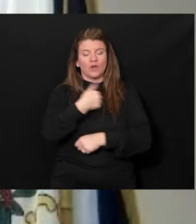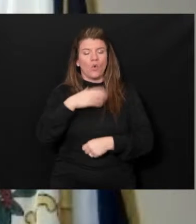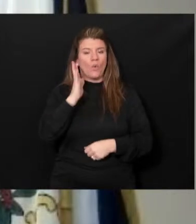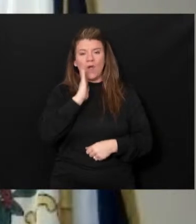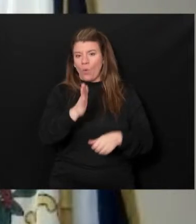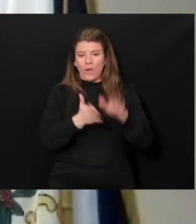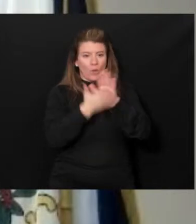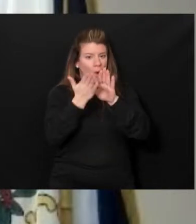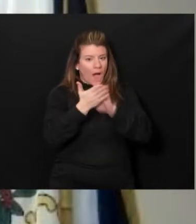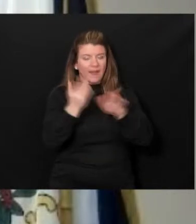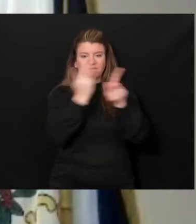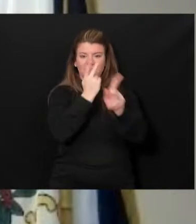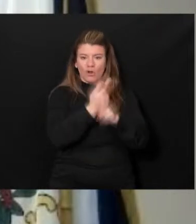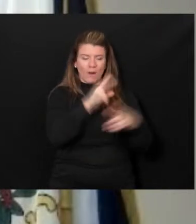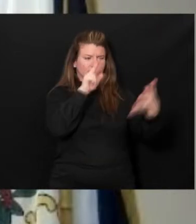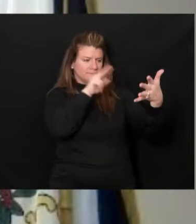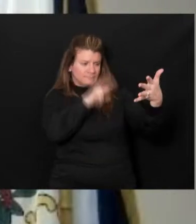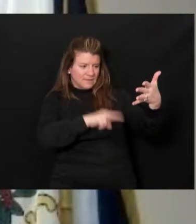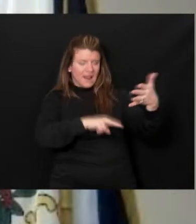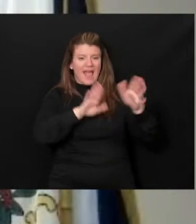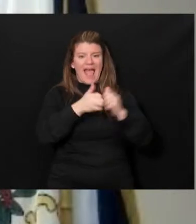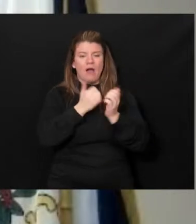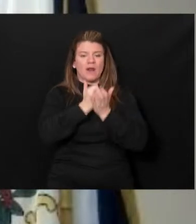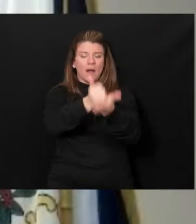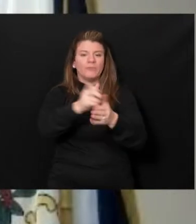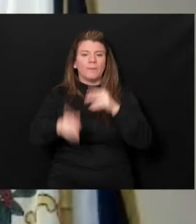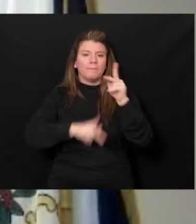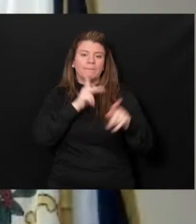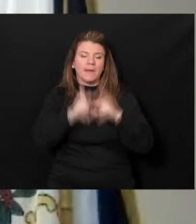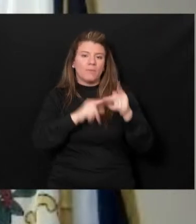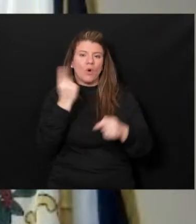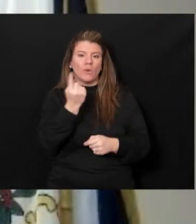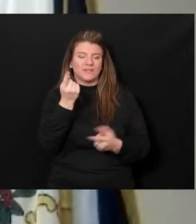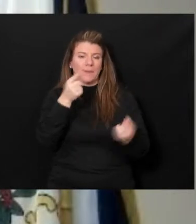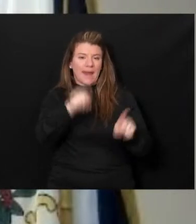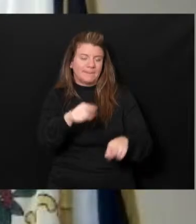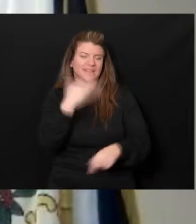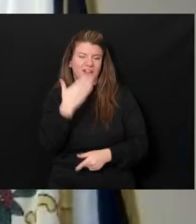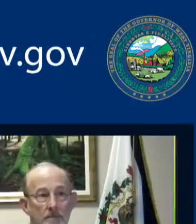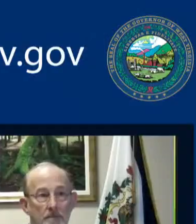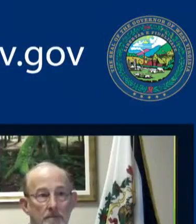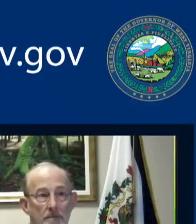one of those down and figure out what to do to help folks when there is a glitch. Thank you.